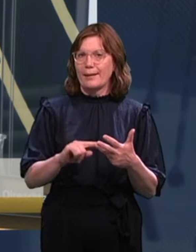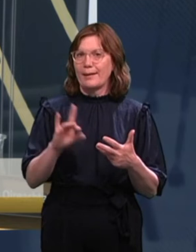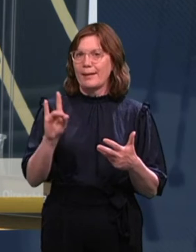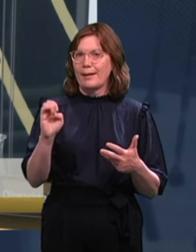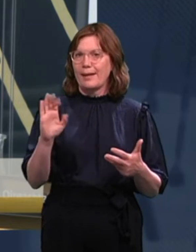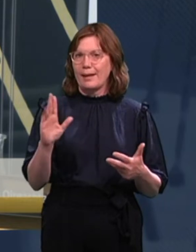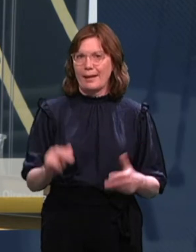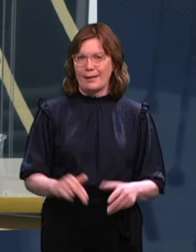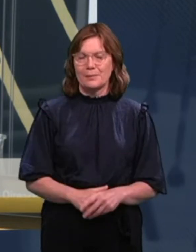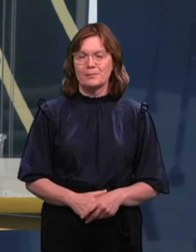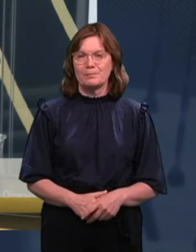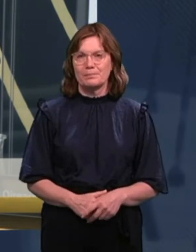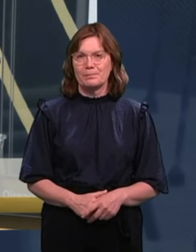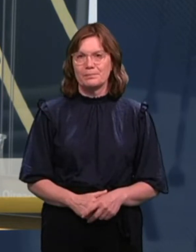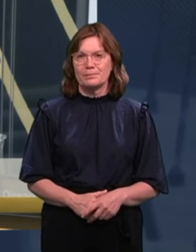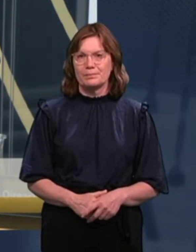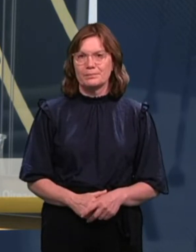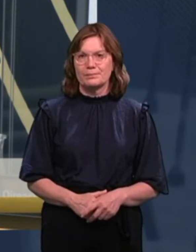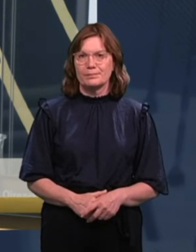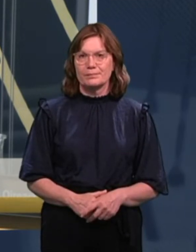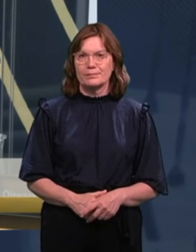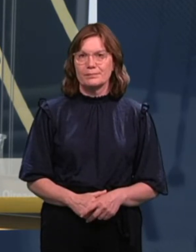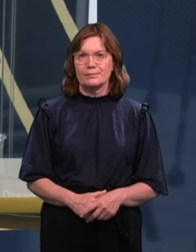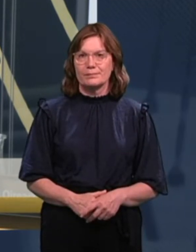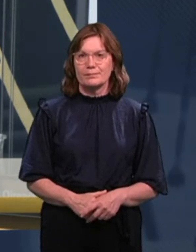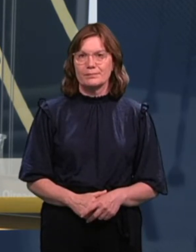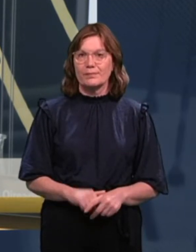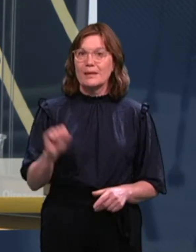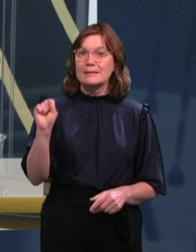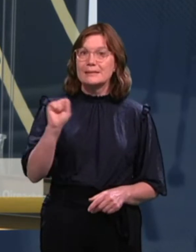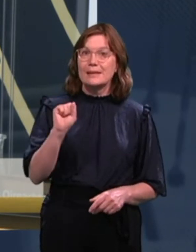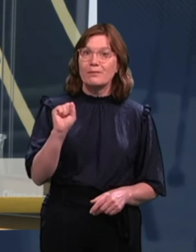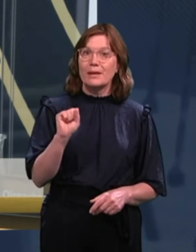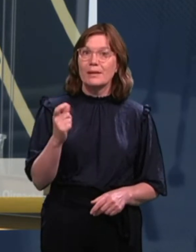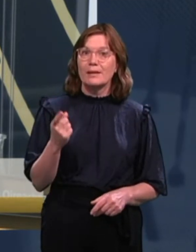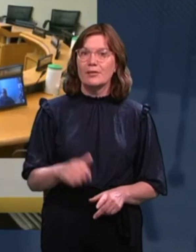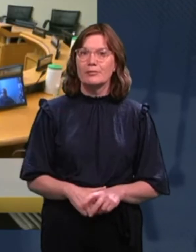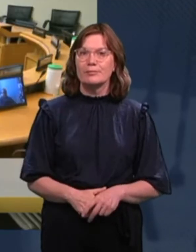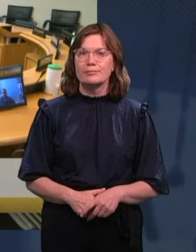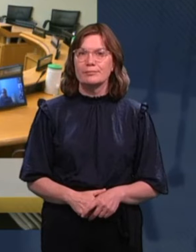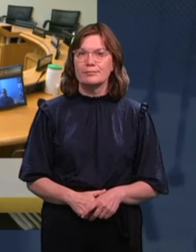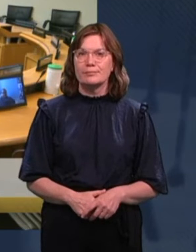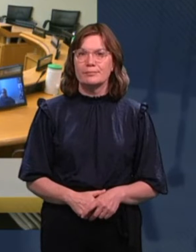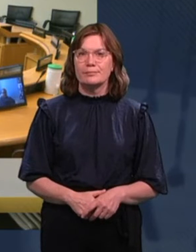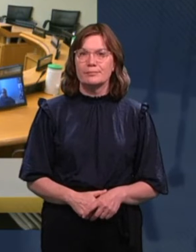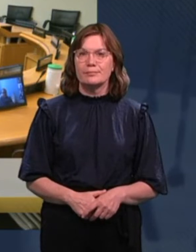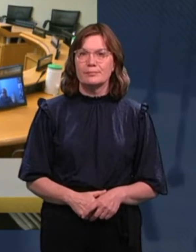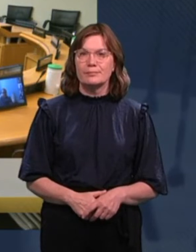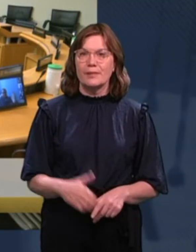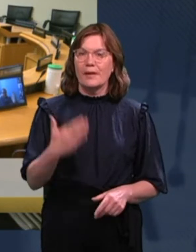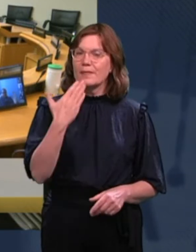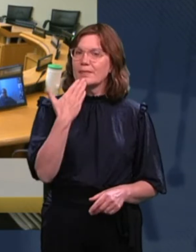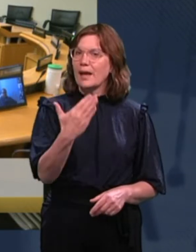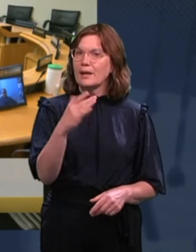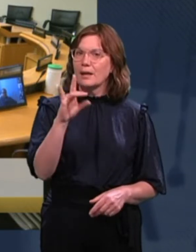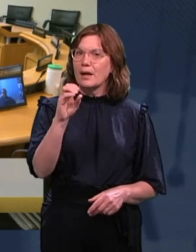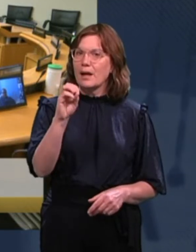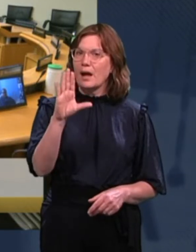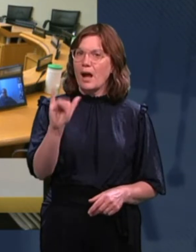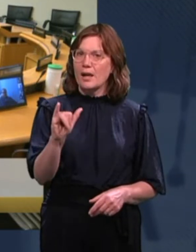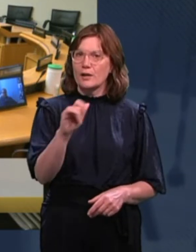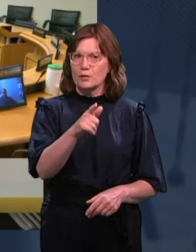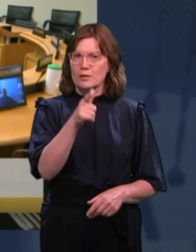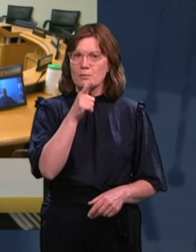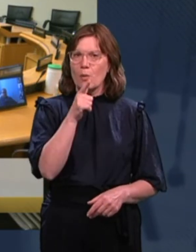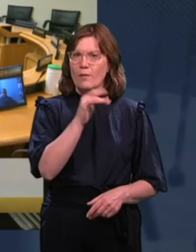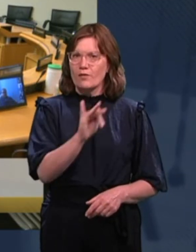want to comment briefly on Holly's point, Stephen? Yeah, first of all, thank you, Holly. You spoke very from the heart, and I